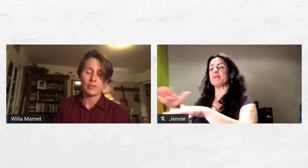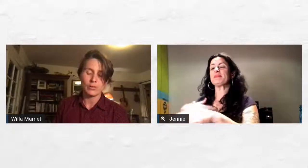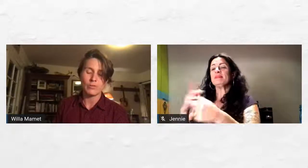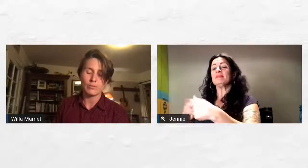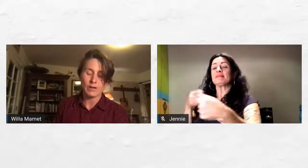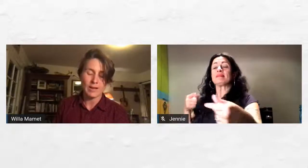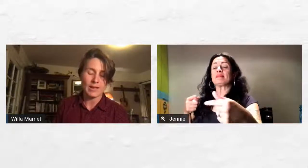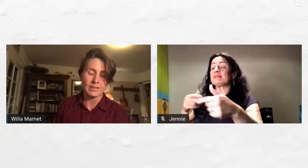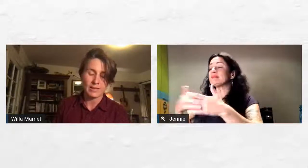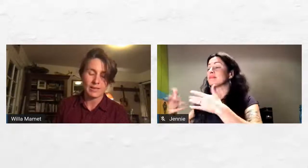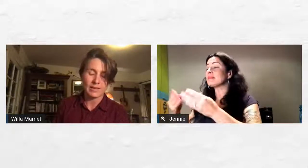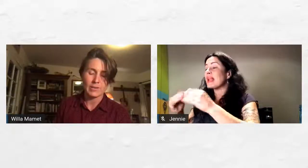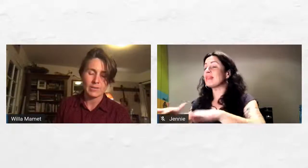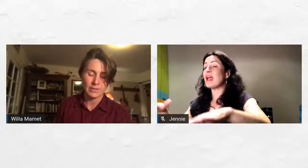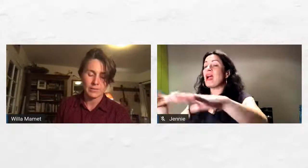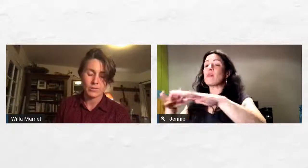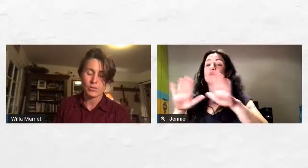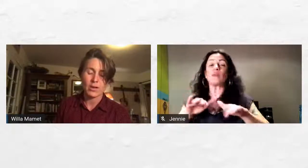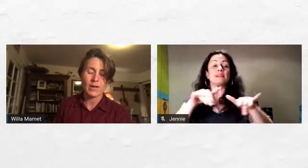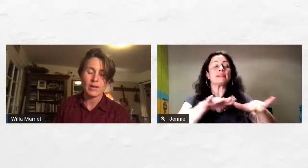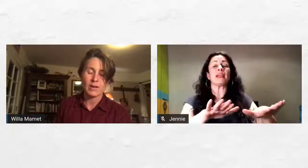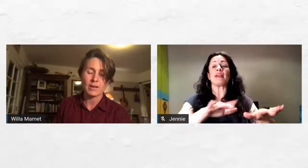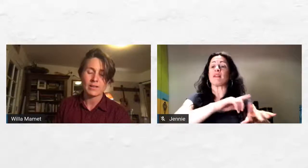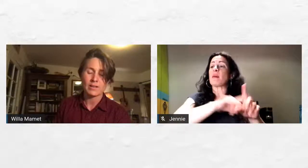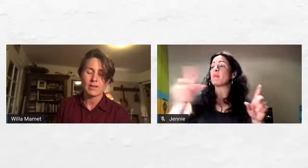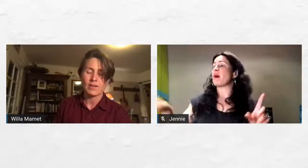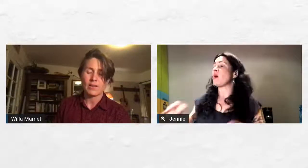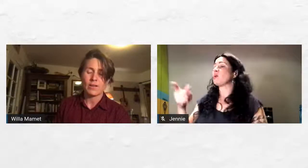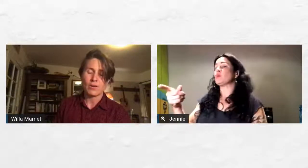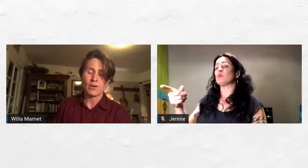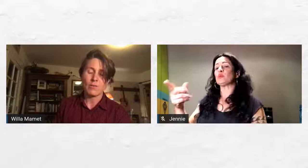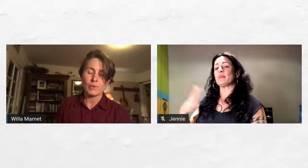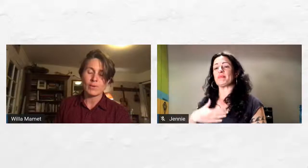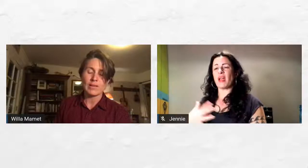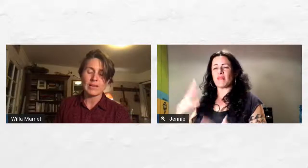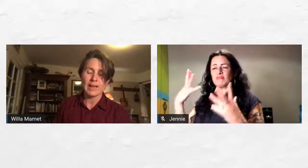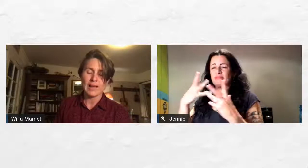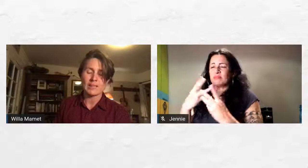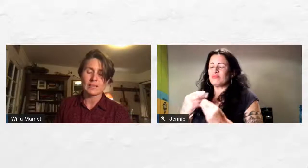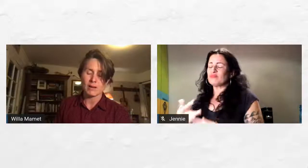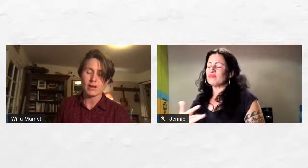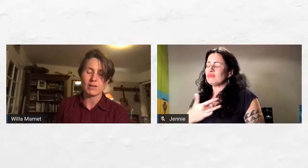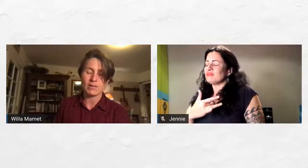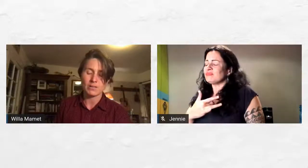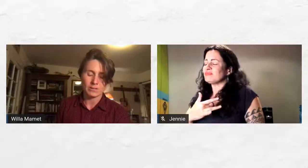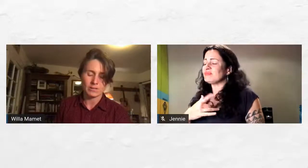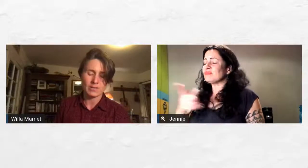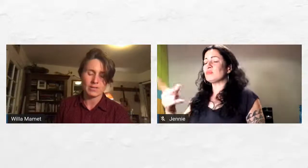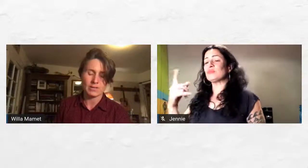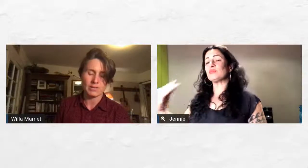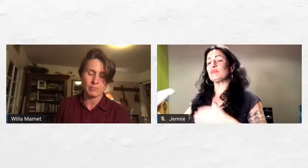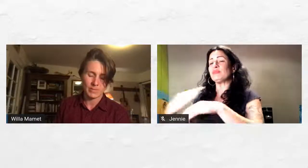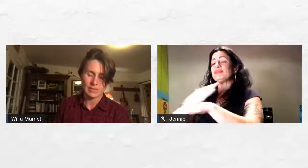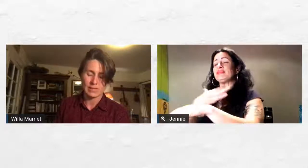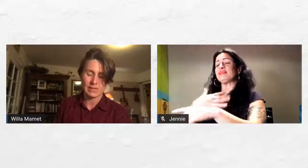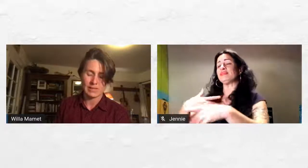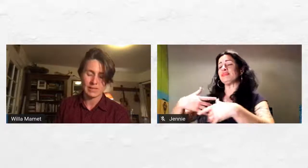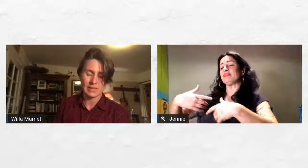But you, my dearest jewel, your beauty has